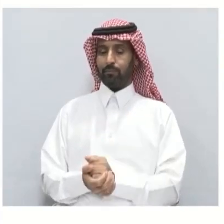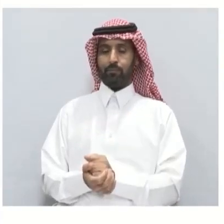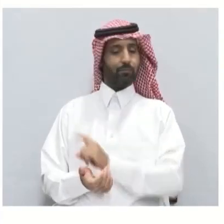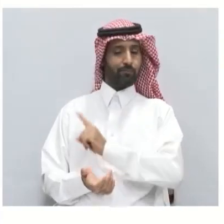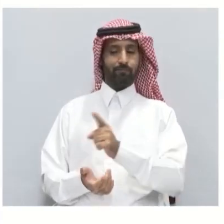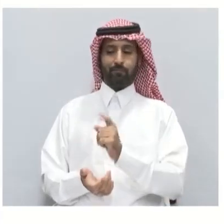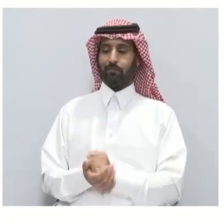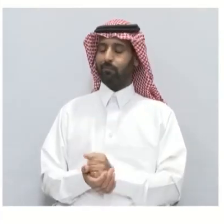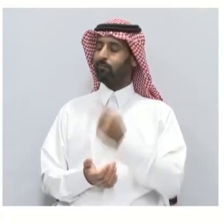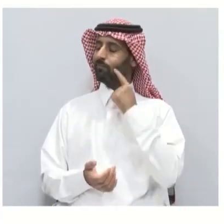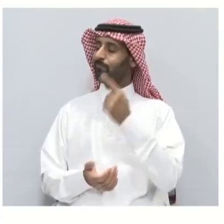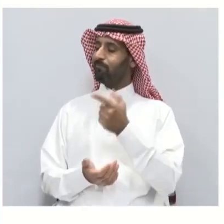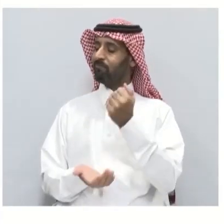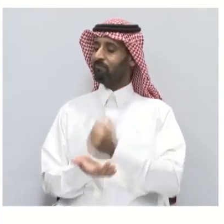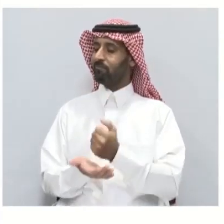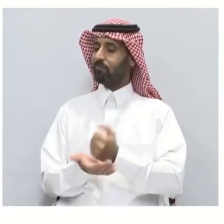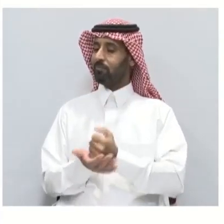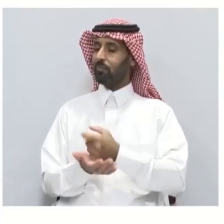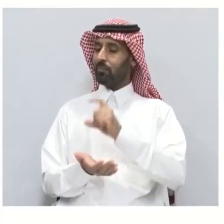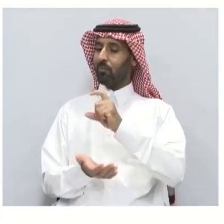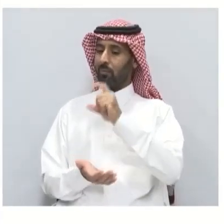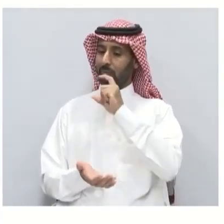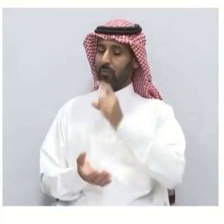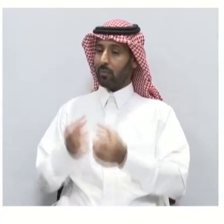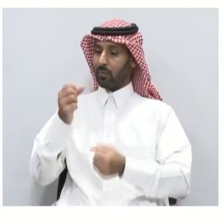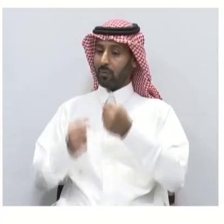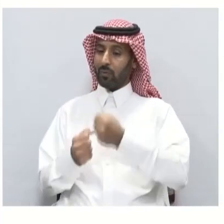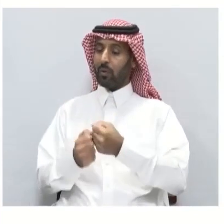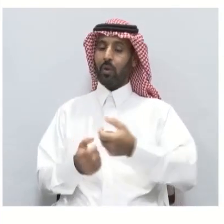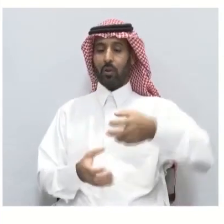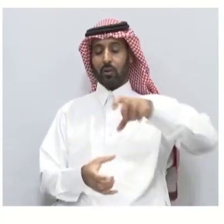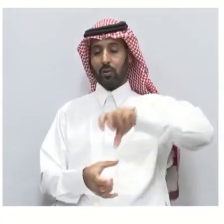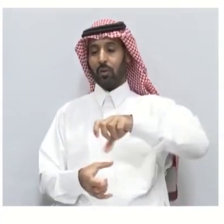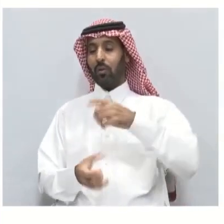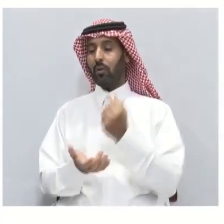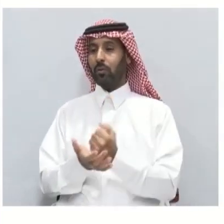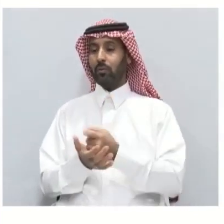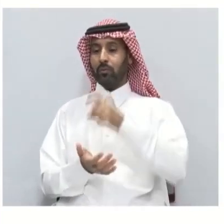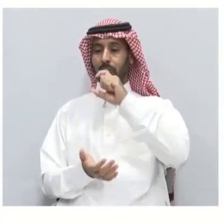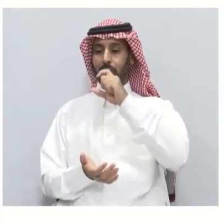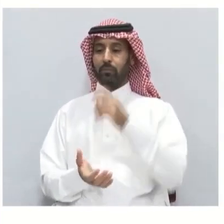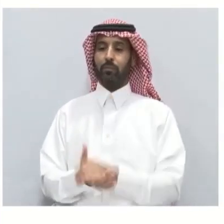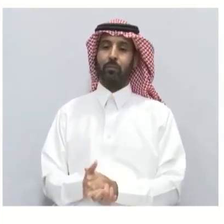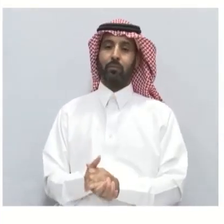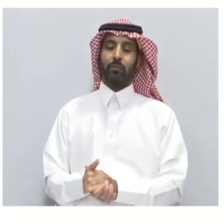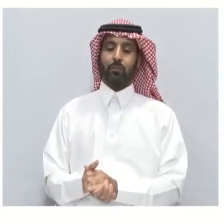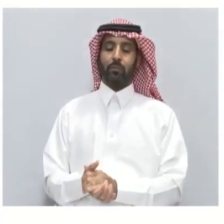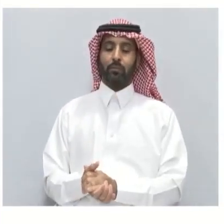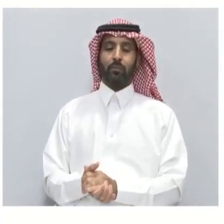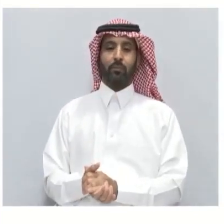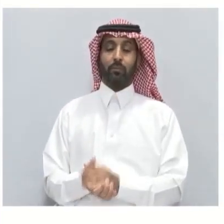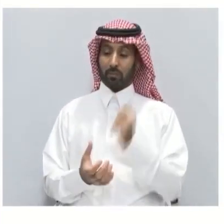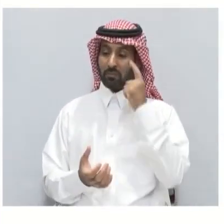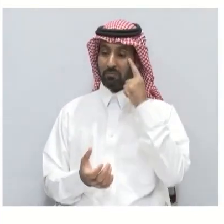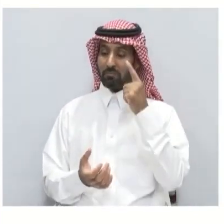No, he bought coffee, milk, and cereal. Actually, cappuccino, milk, and cereal. So